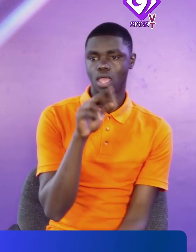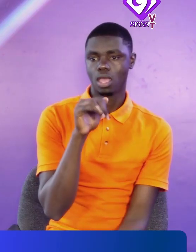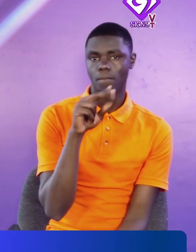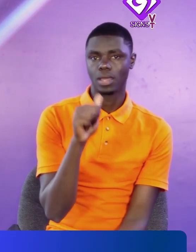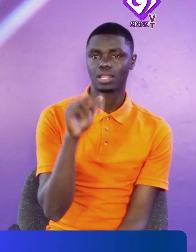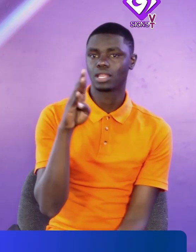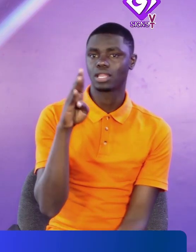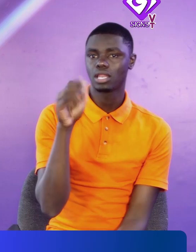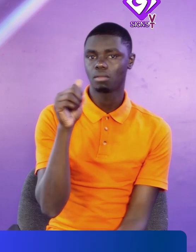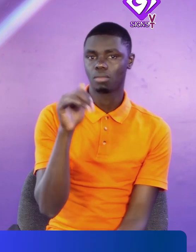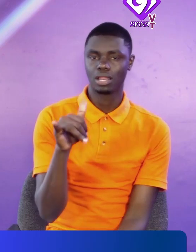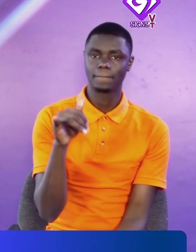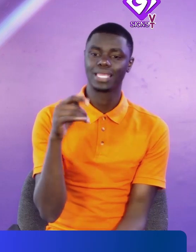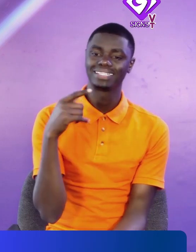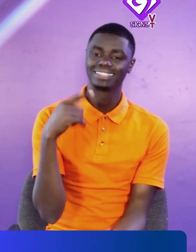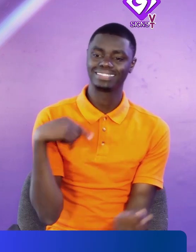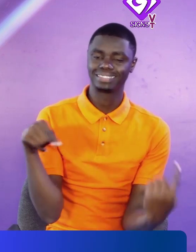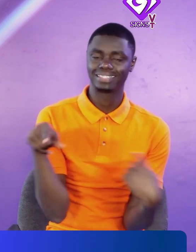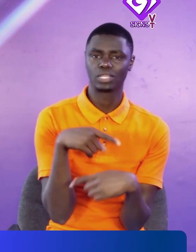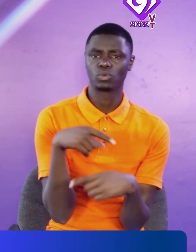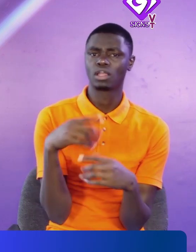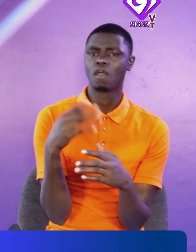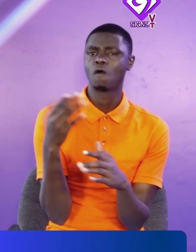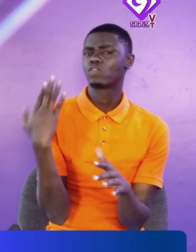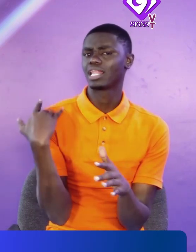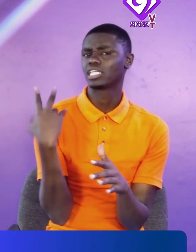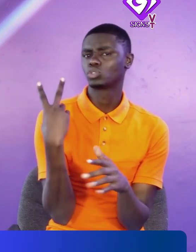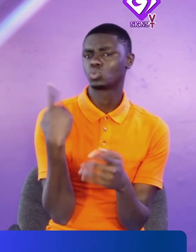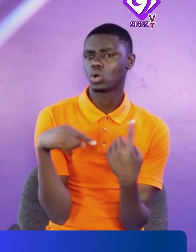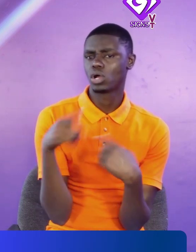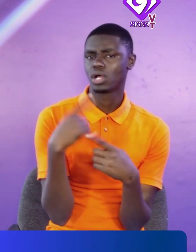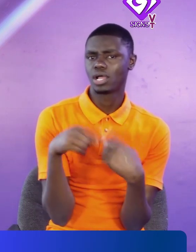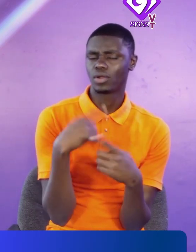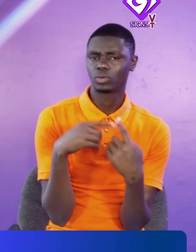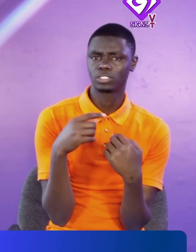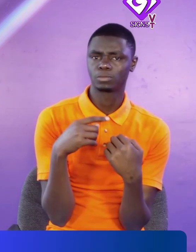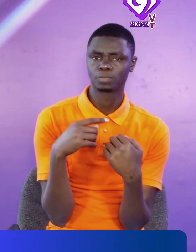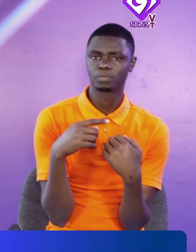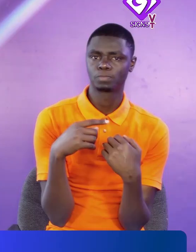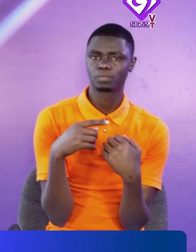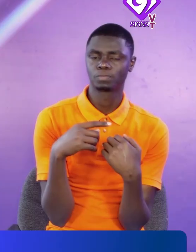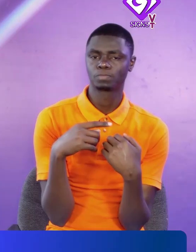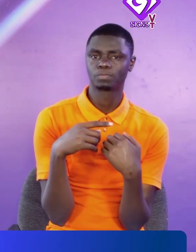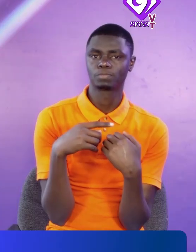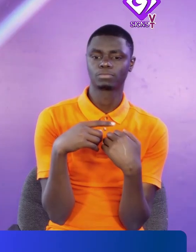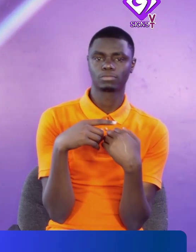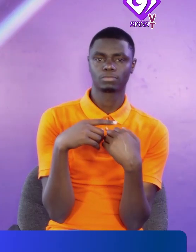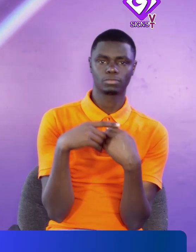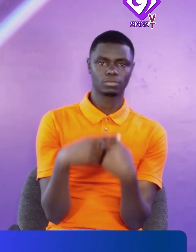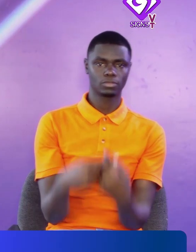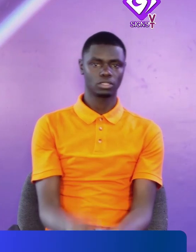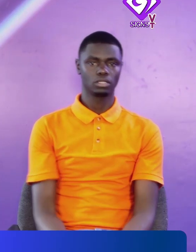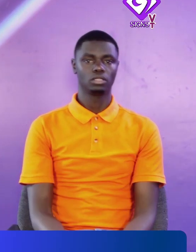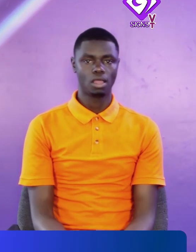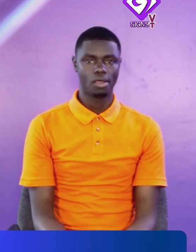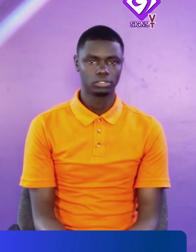hii ni street circuit. For the last 2 rounds, that is Monza and Baku, Max Verstappen has won in